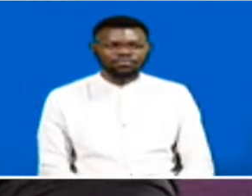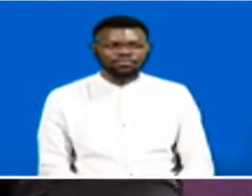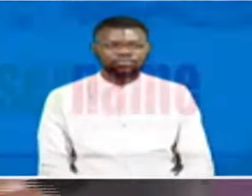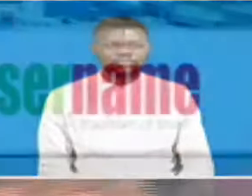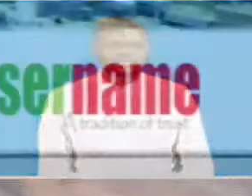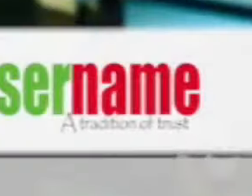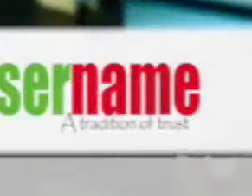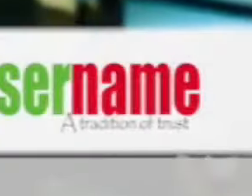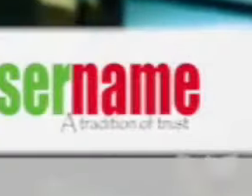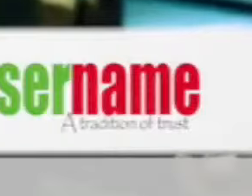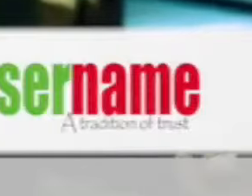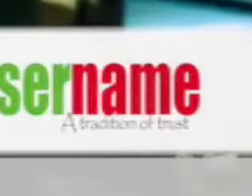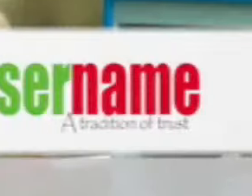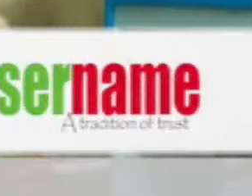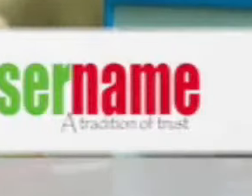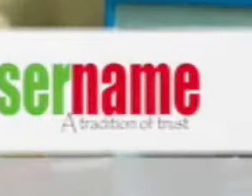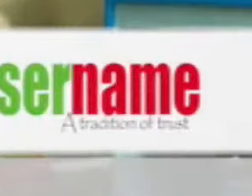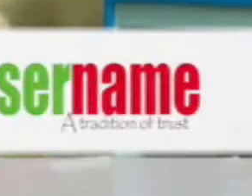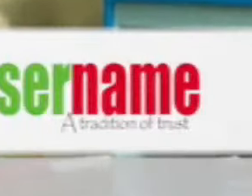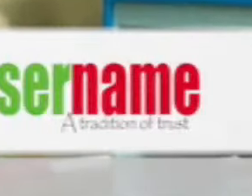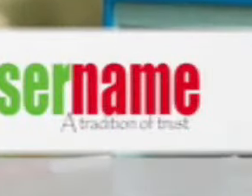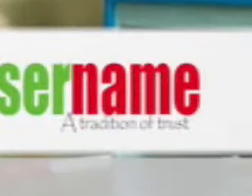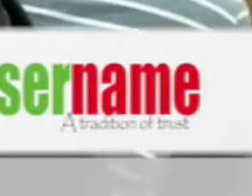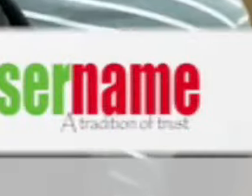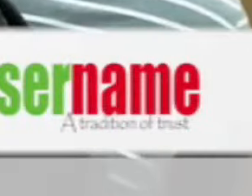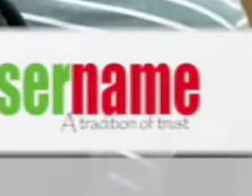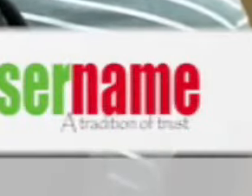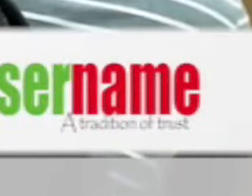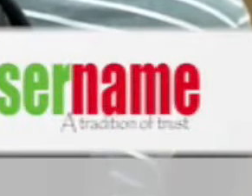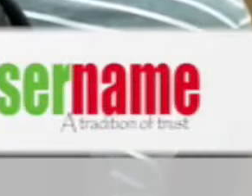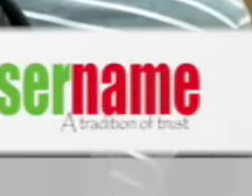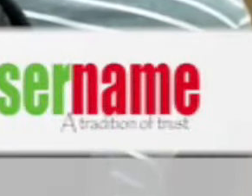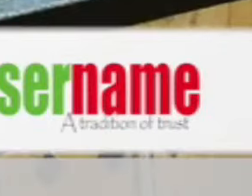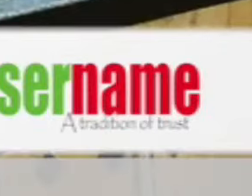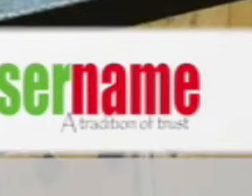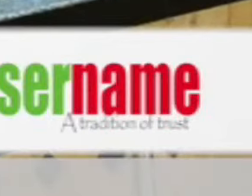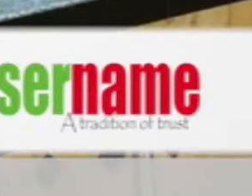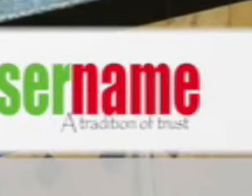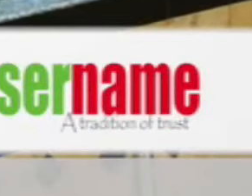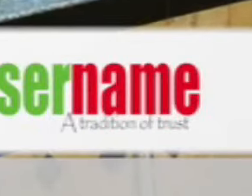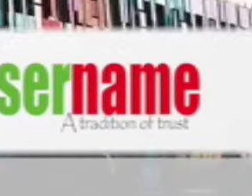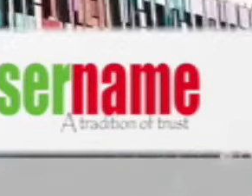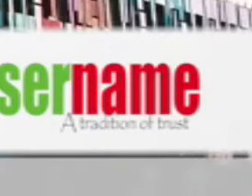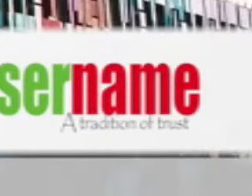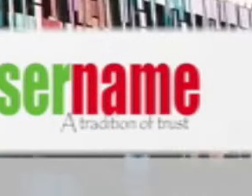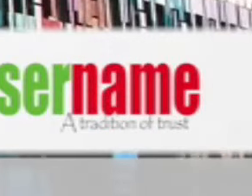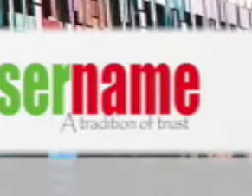Ahead in business news, credit prices adjusted upwards, with the central bank rate now standing at